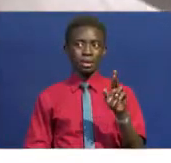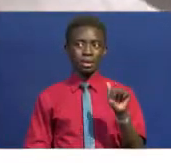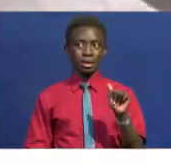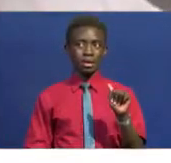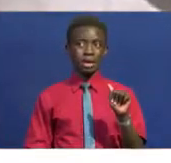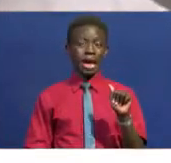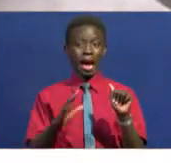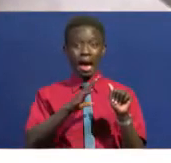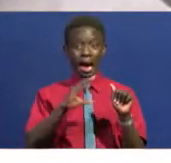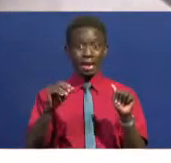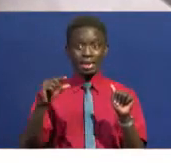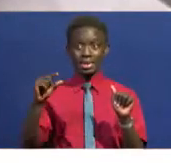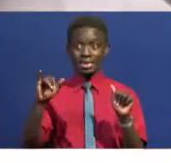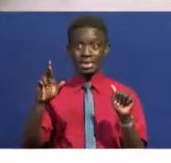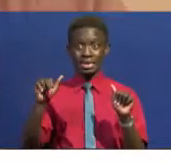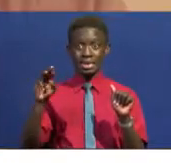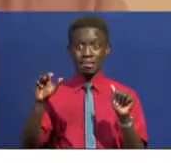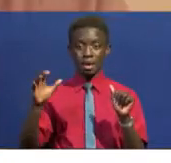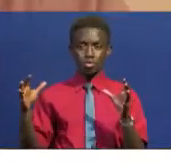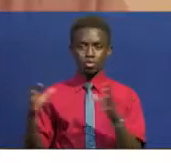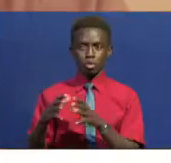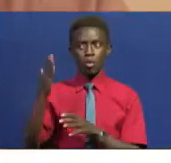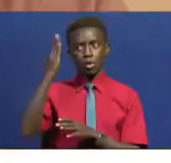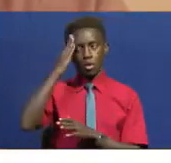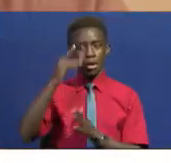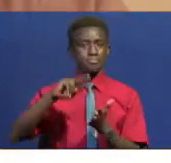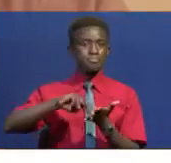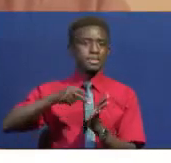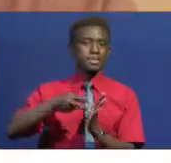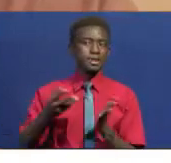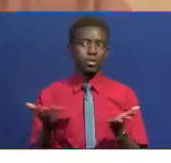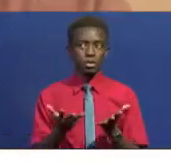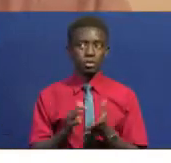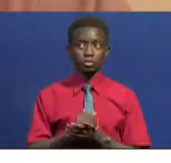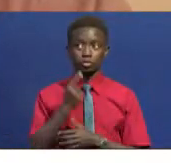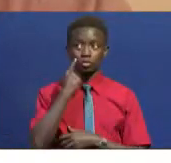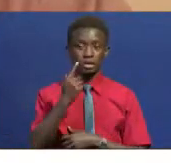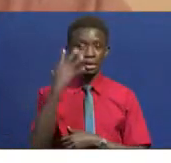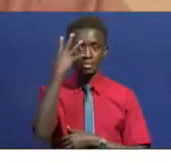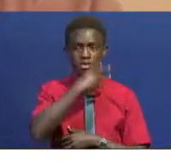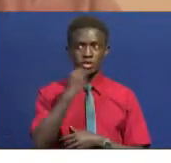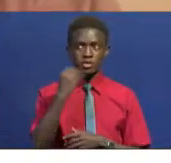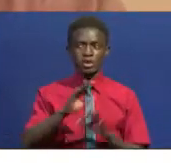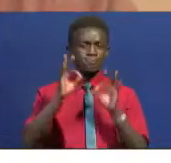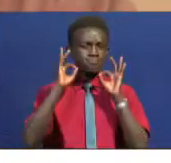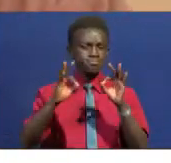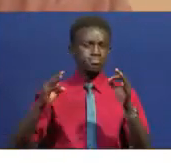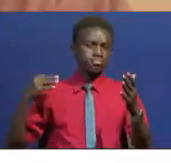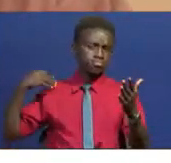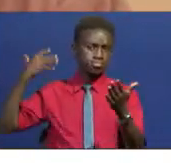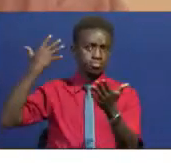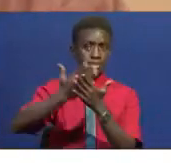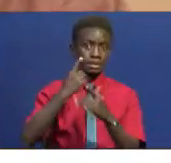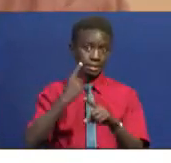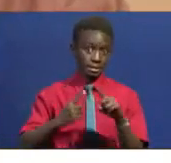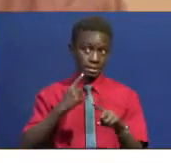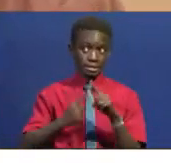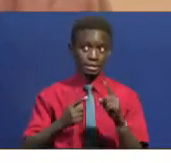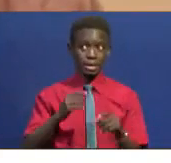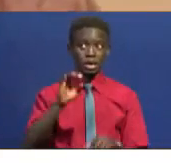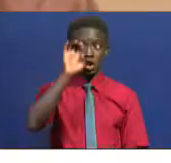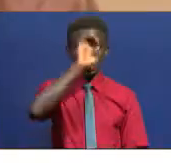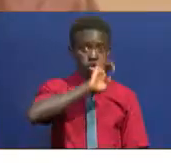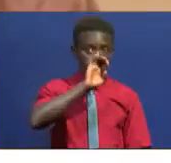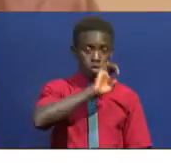the Giriama, they know what does it means. The map is beautiful, it's fantastic all over the year. In Europe, 6 months and